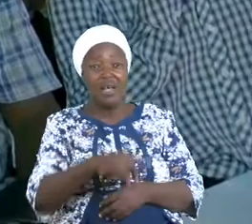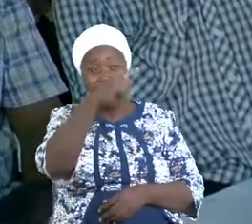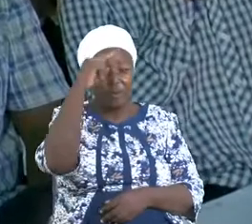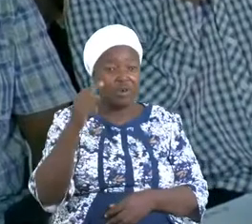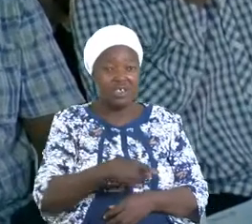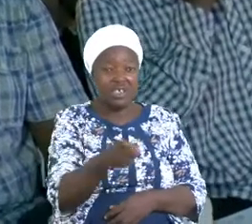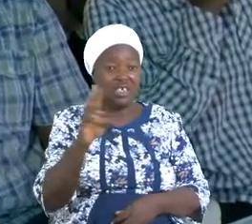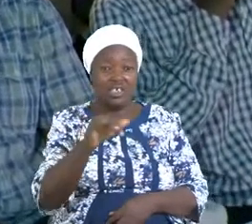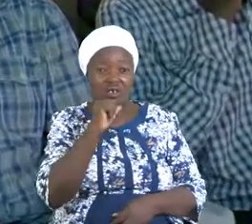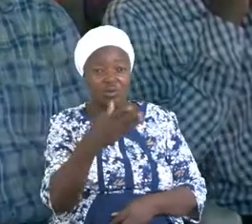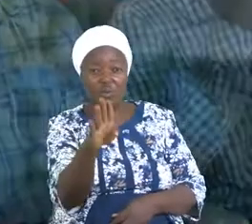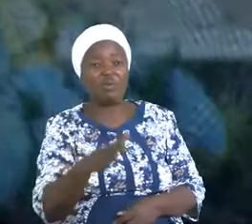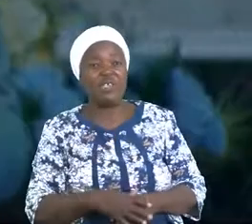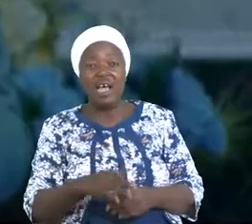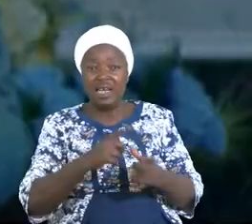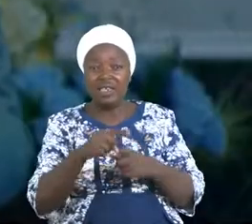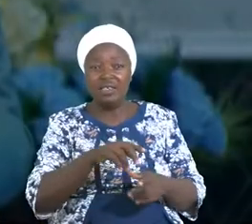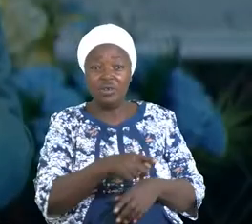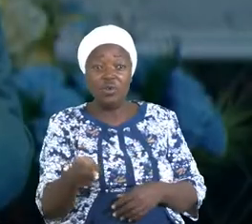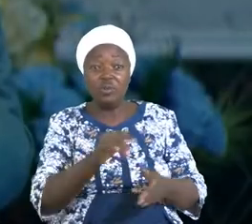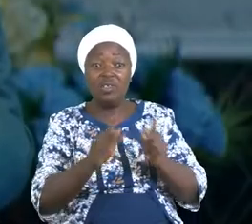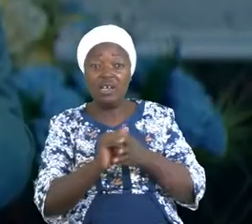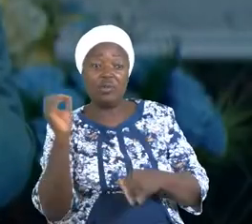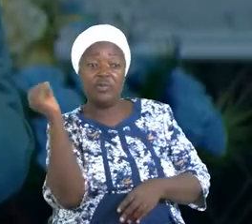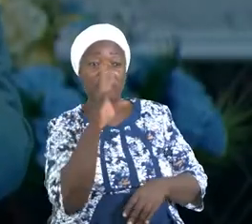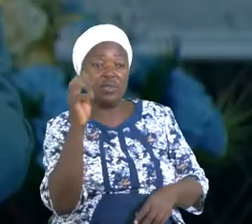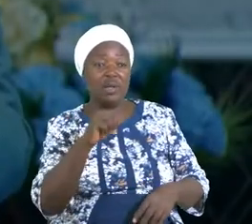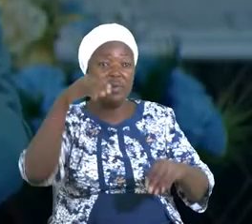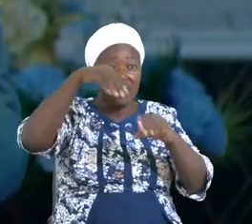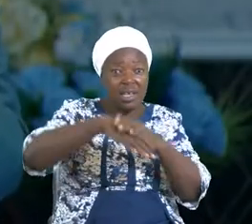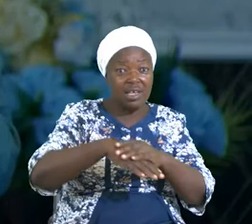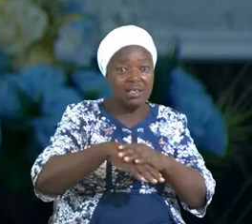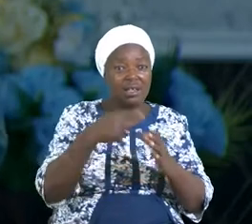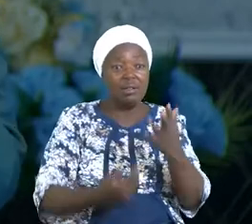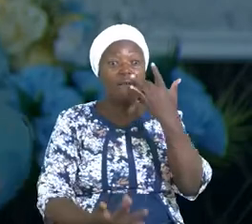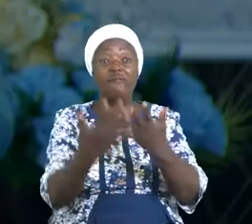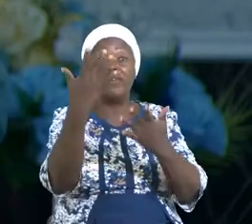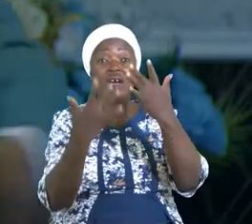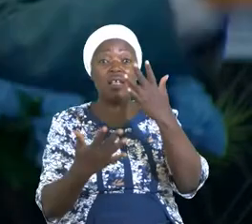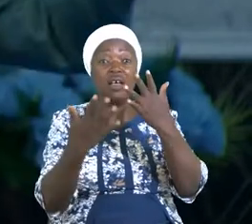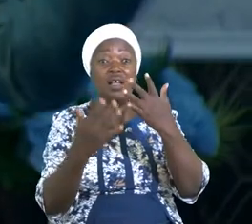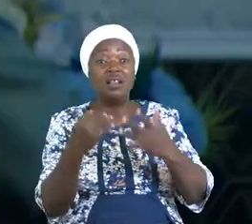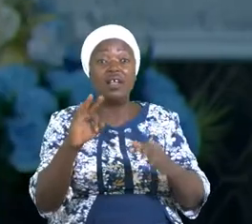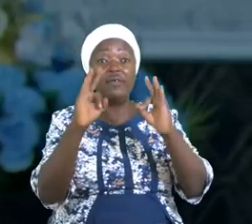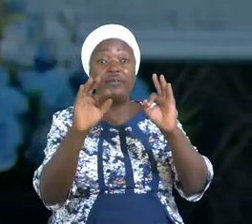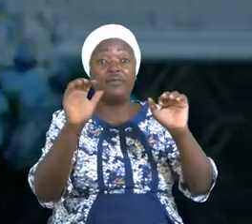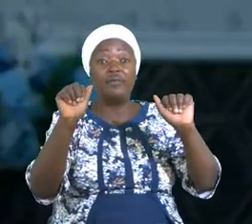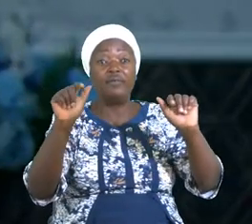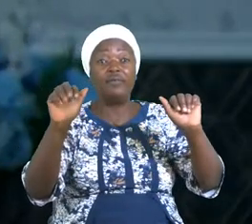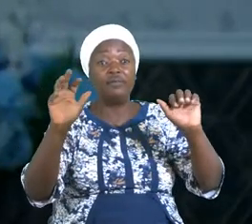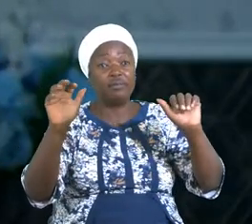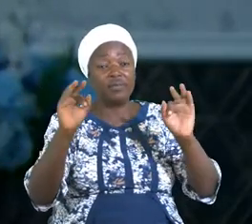And those that threw them in the fire, the flame of the fire, consumed